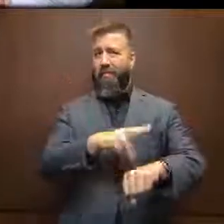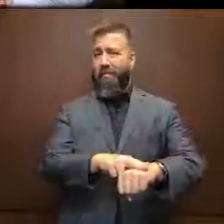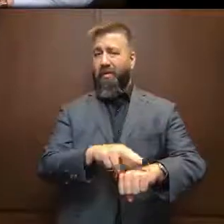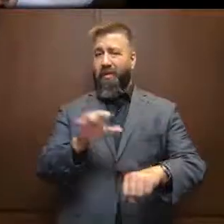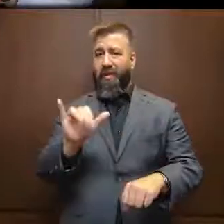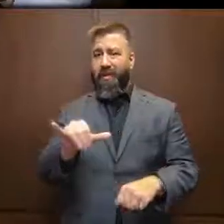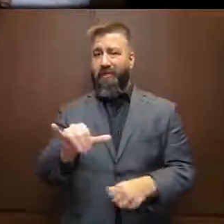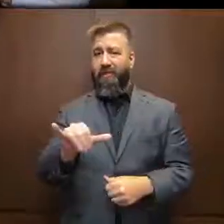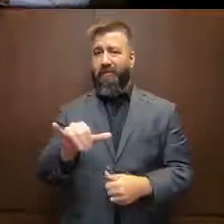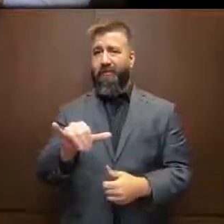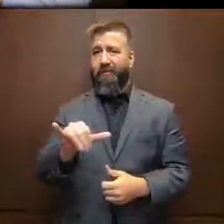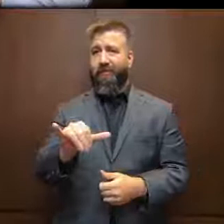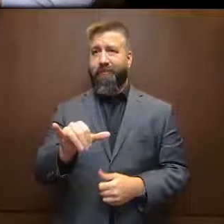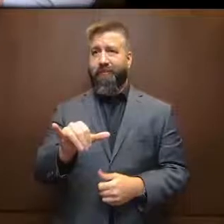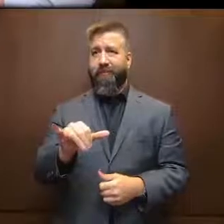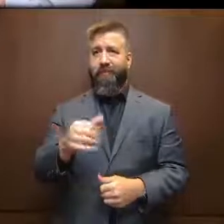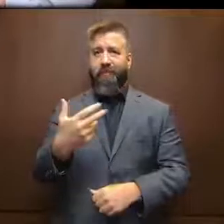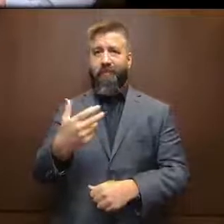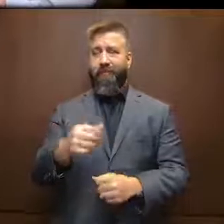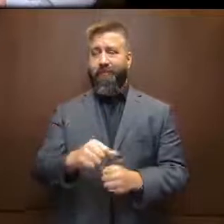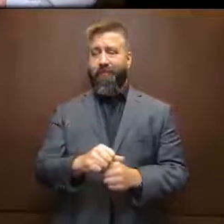this